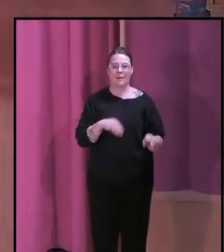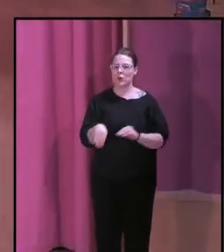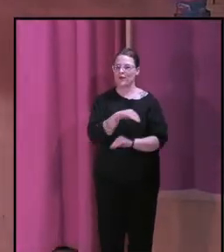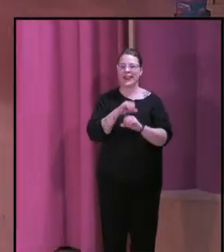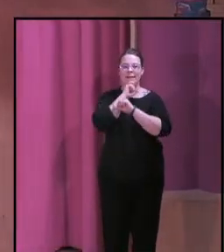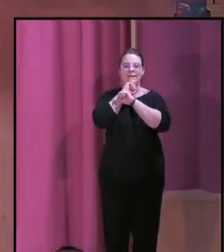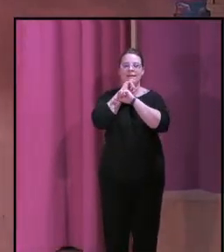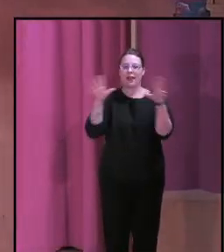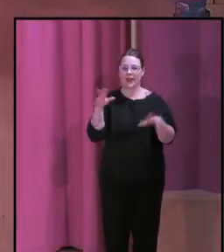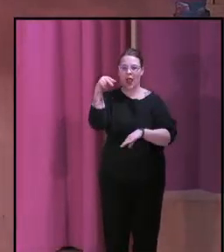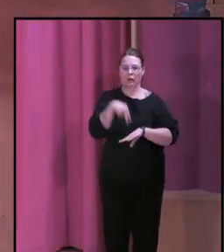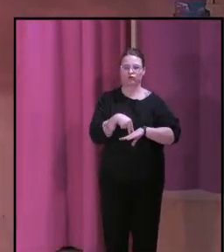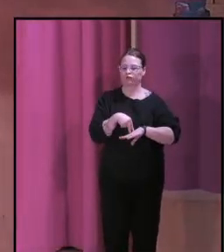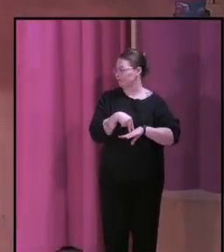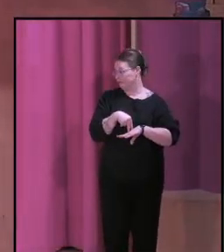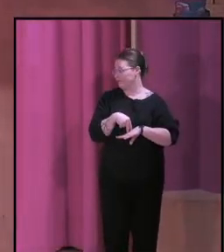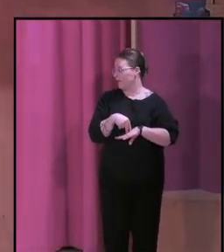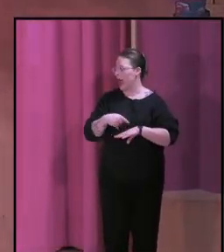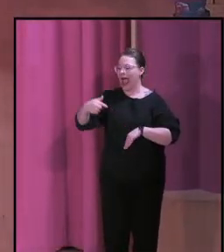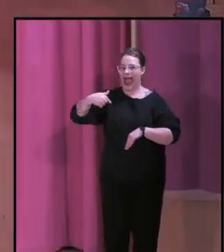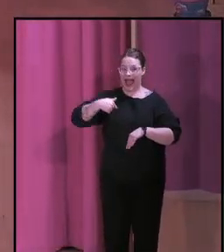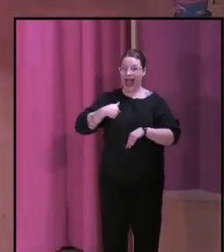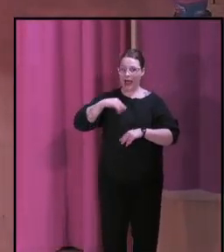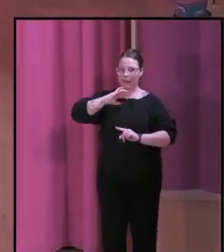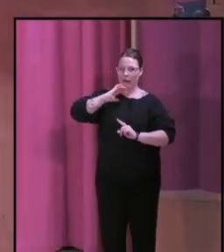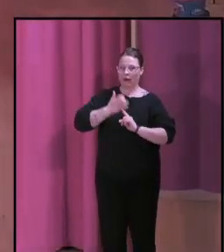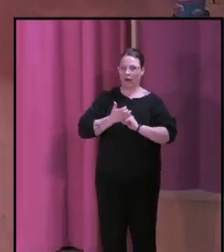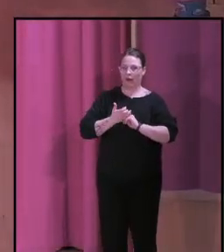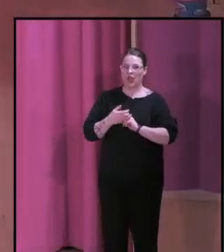doing that, I'll be over here, and I'll be Mr.